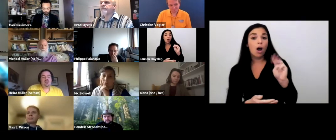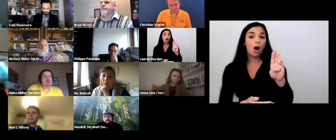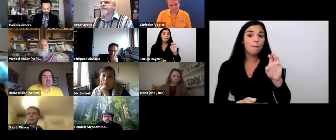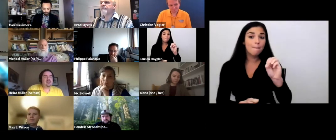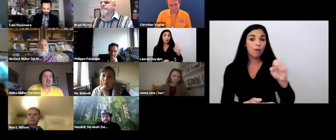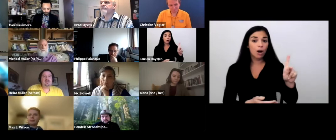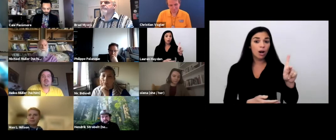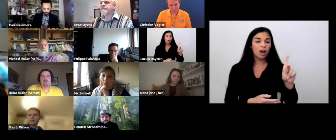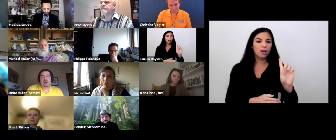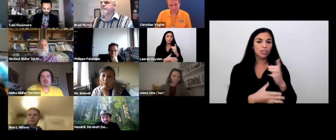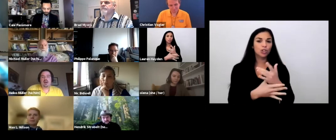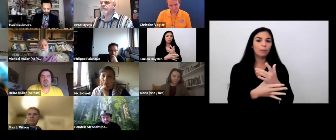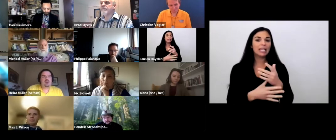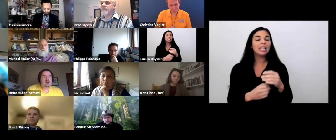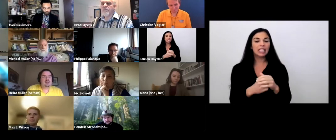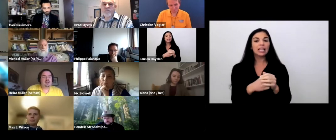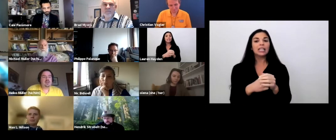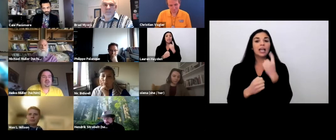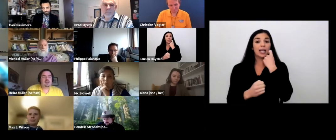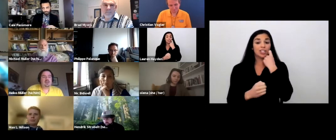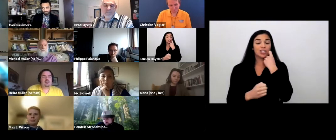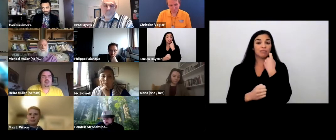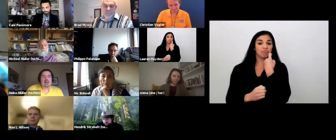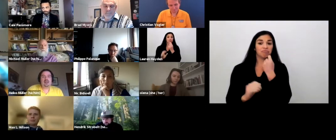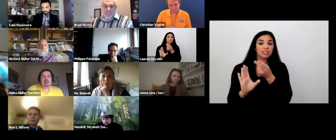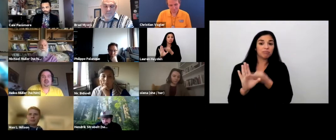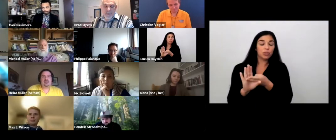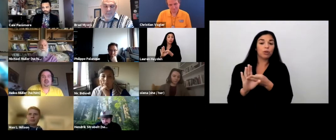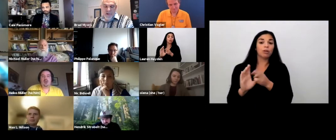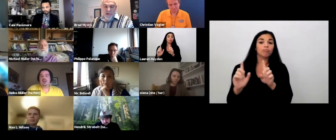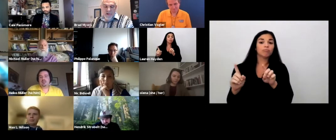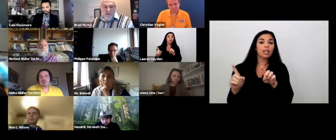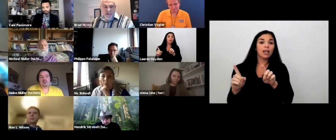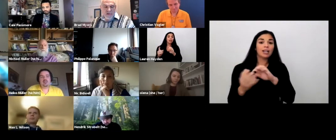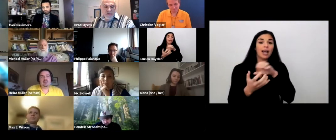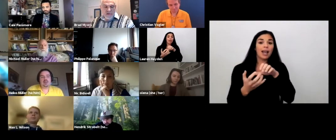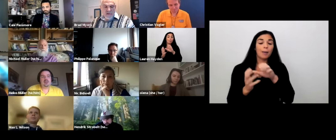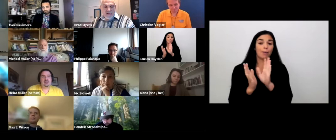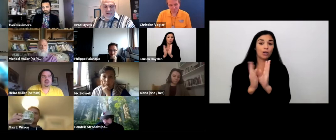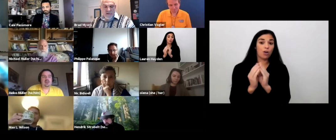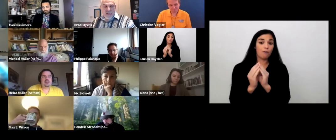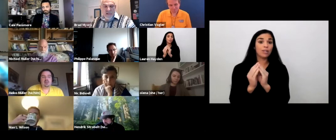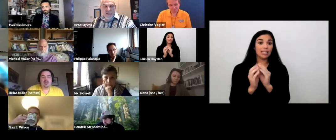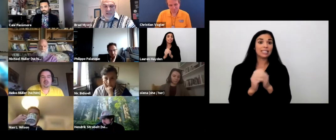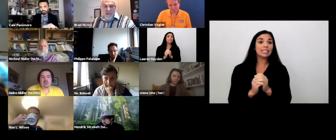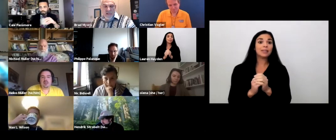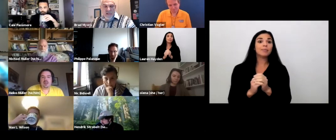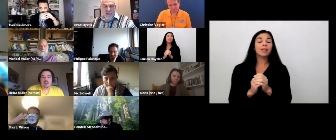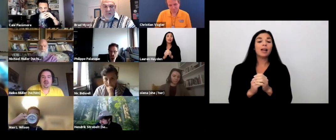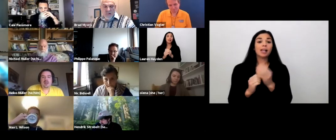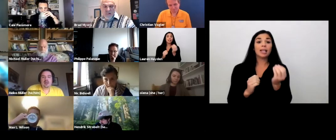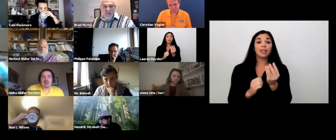I have just attended a hybrid conference as an online participant, and in a couple of weeks I